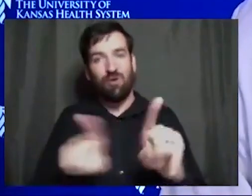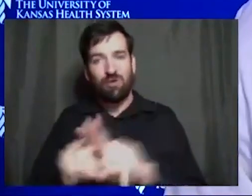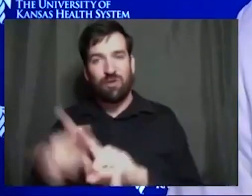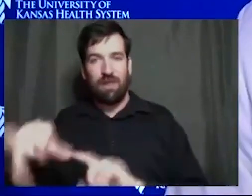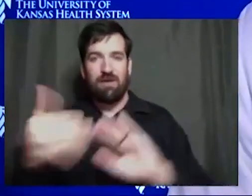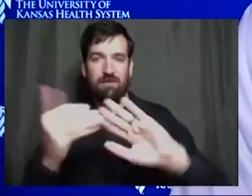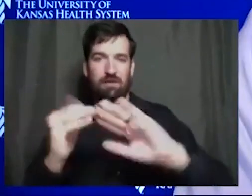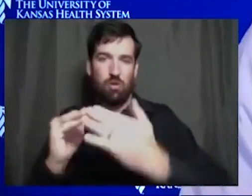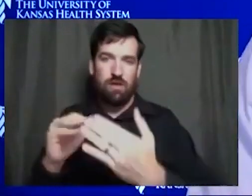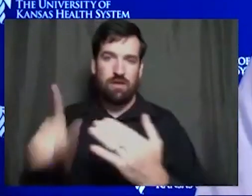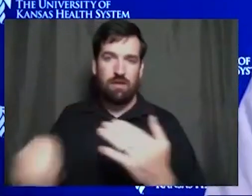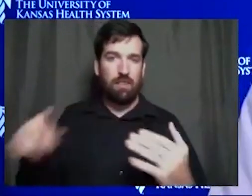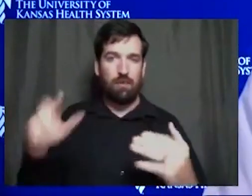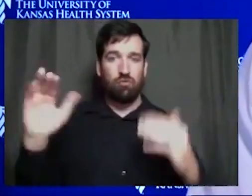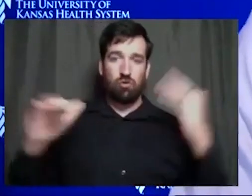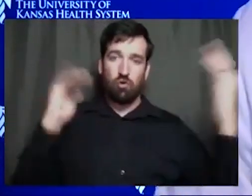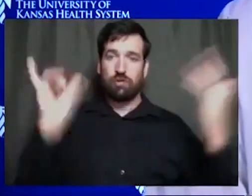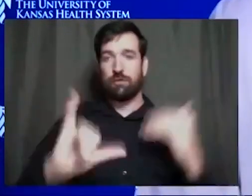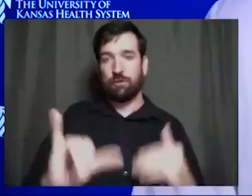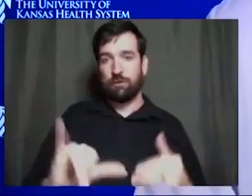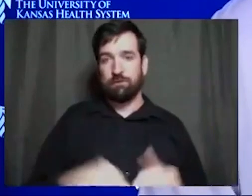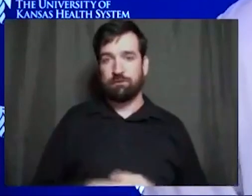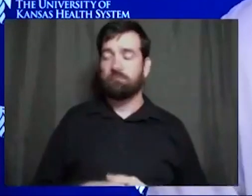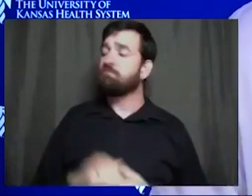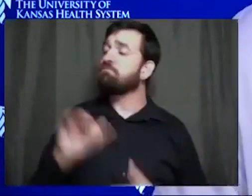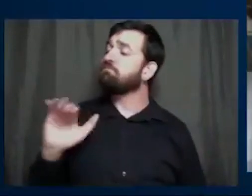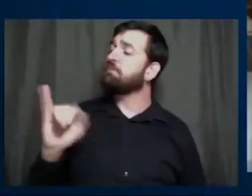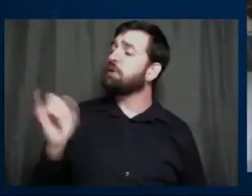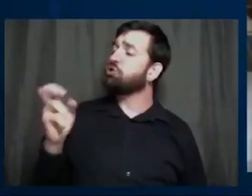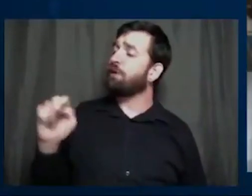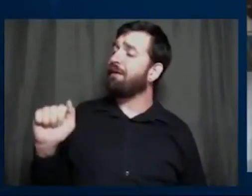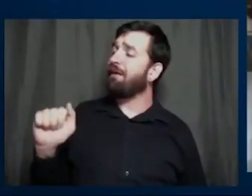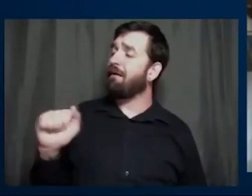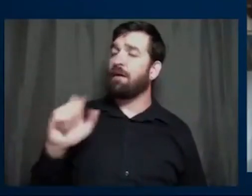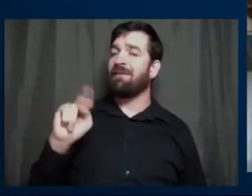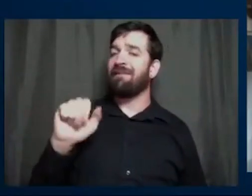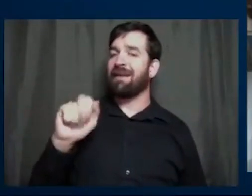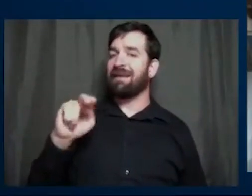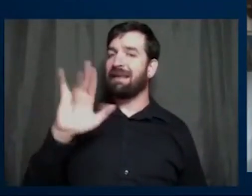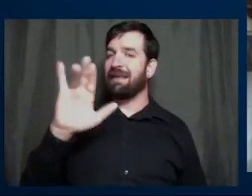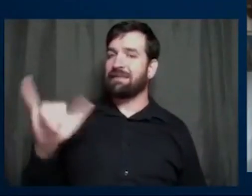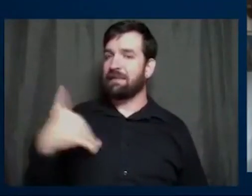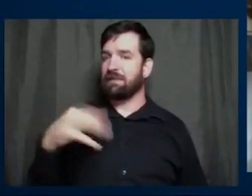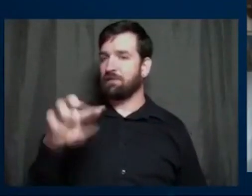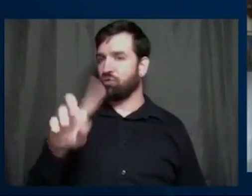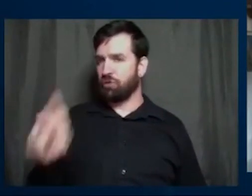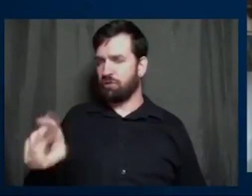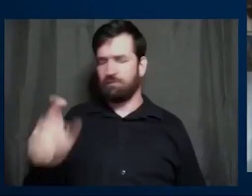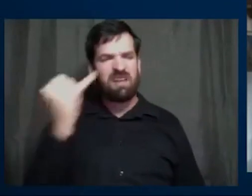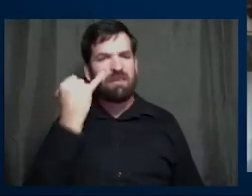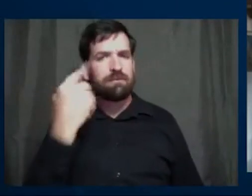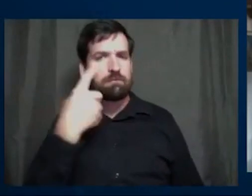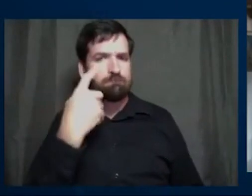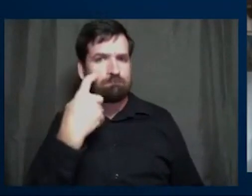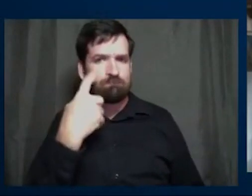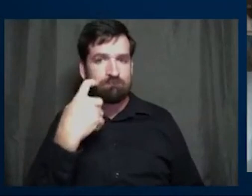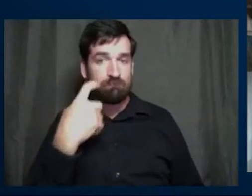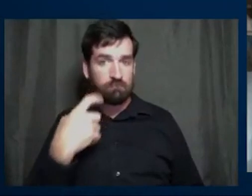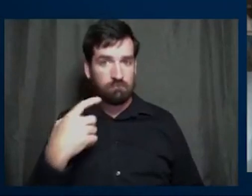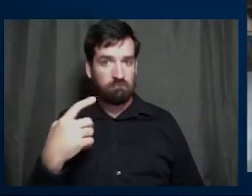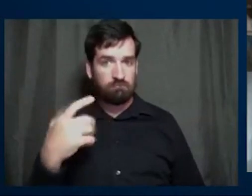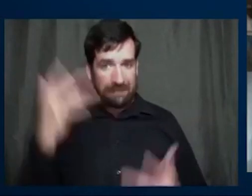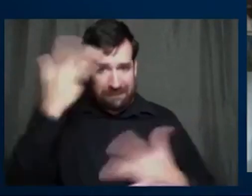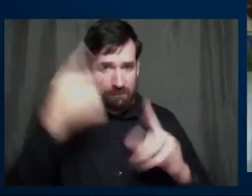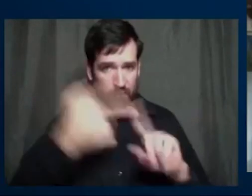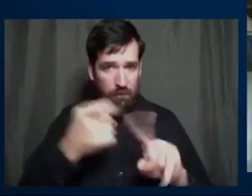household members as well. Hey, Jenna, Nancy has a question. She says, if you think that Hazel may have gotten it from school, do you know if any other